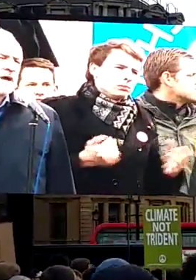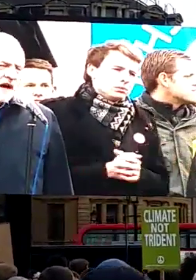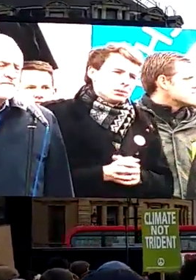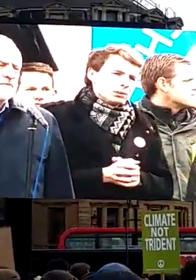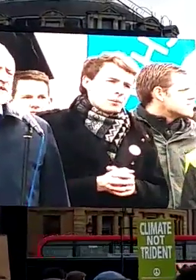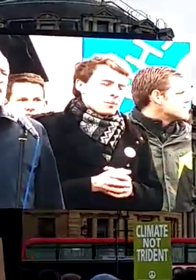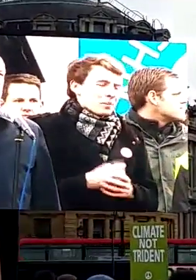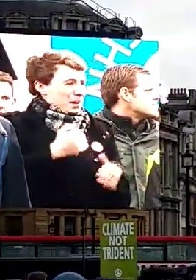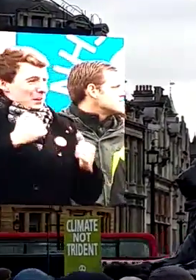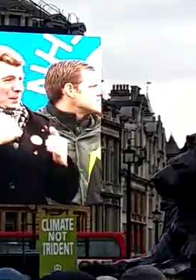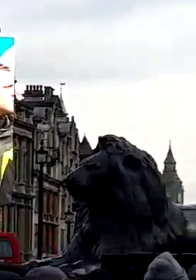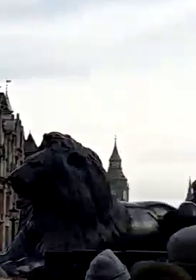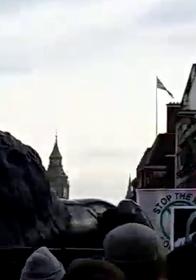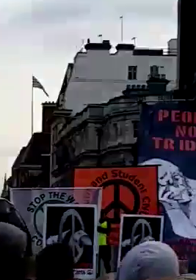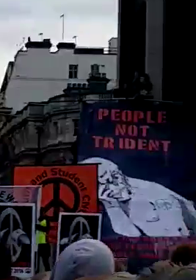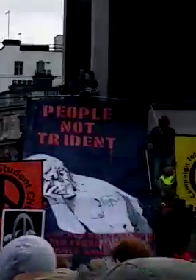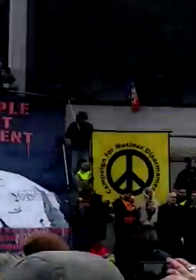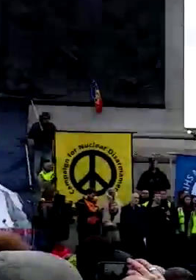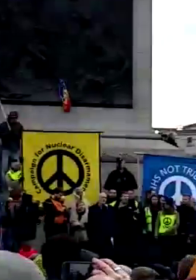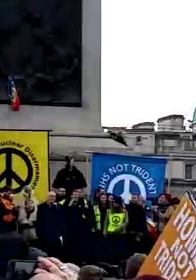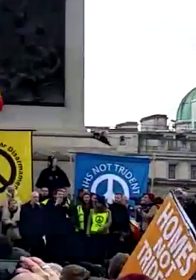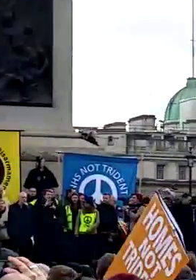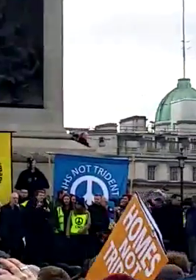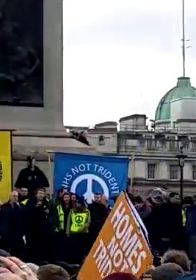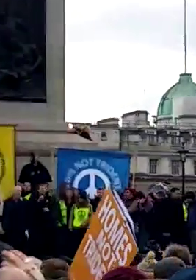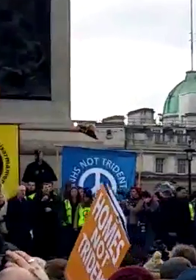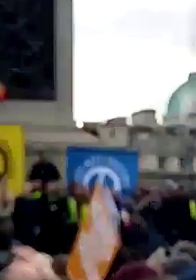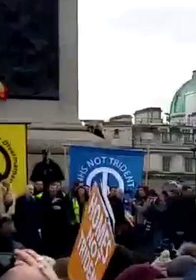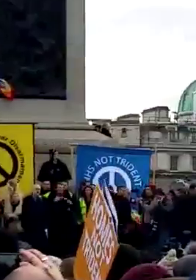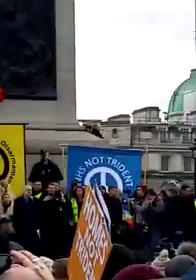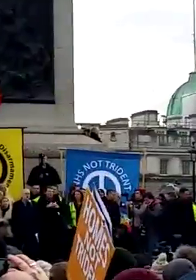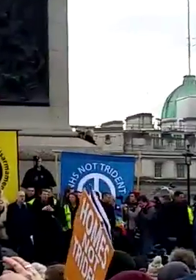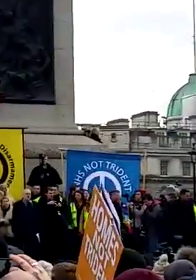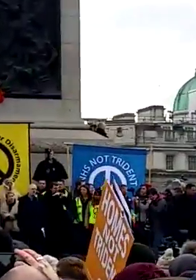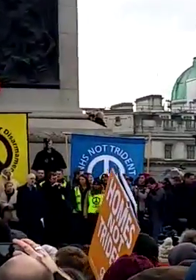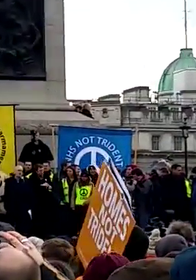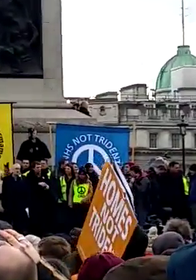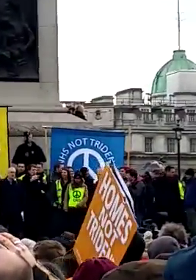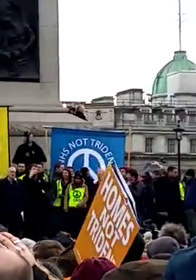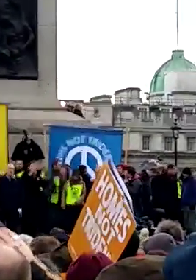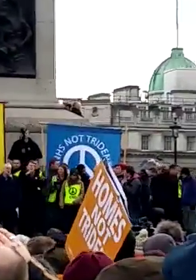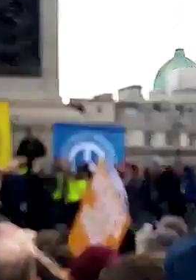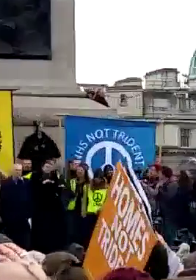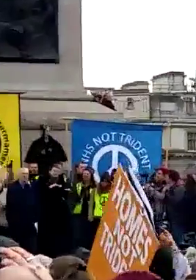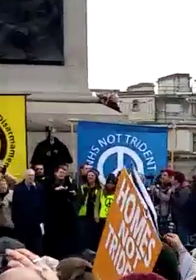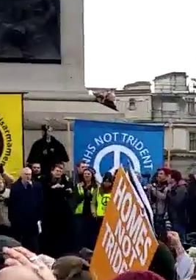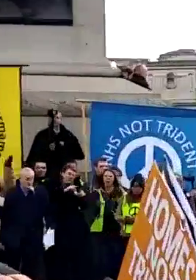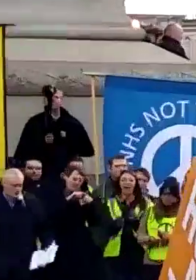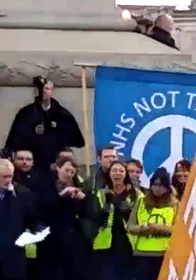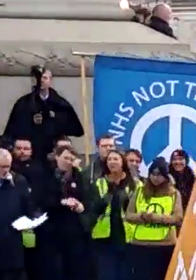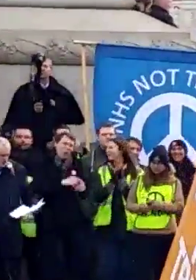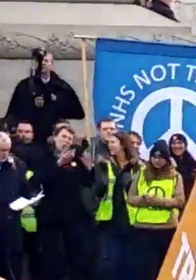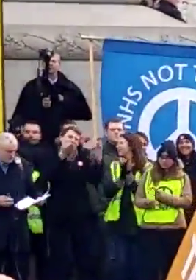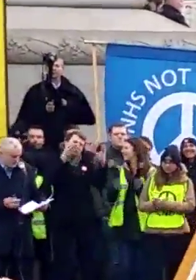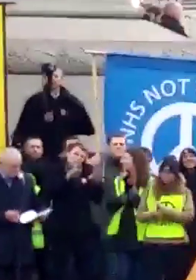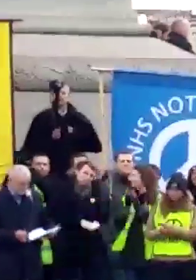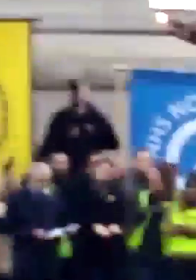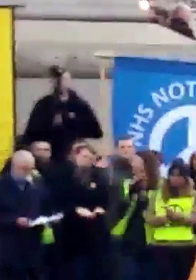a Labour government that will adhere to all of the articles of the Nuclear